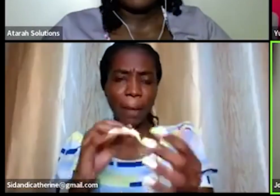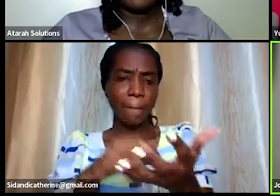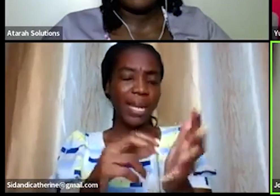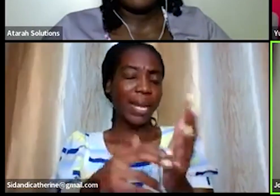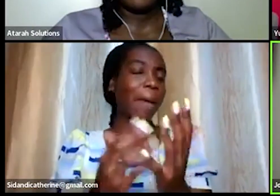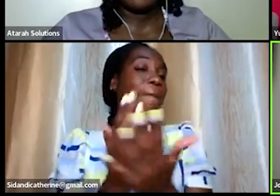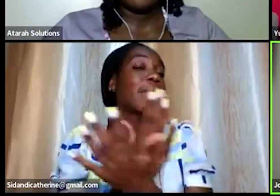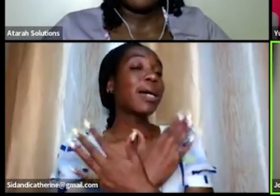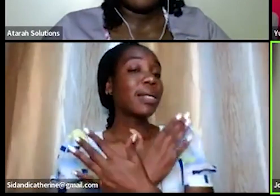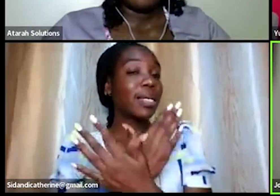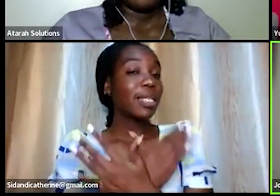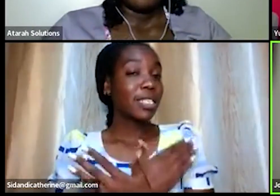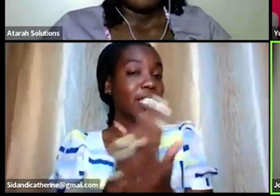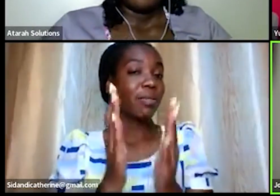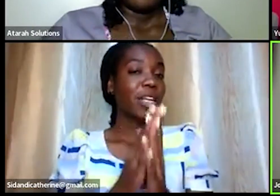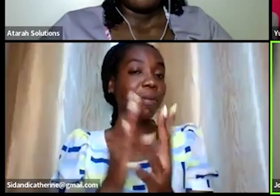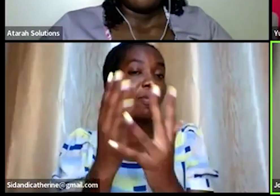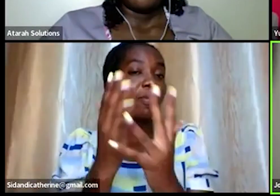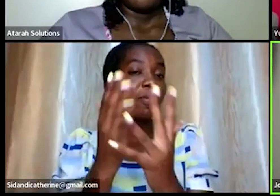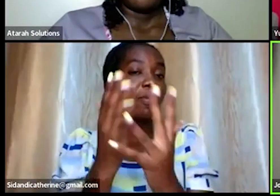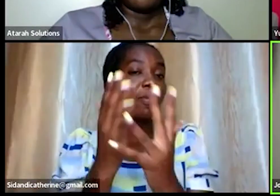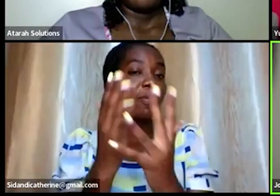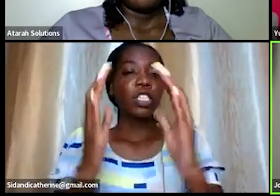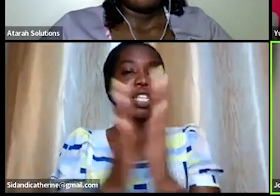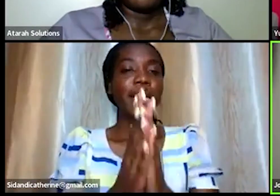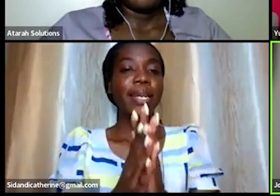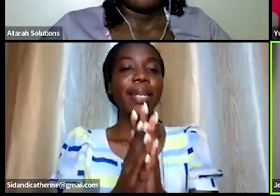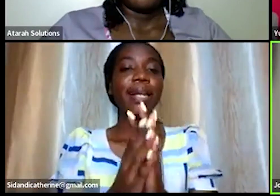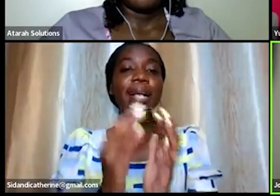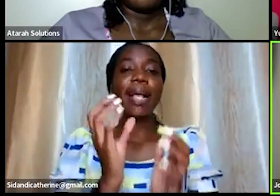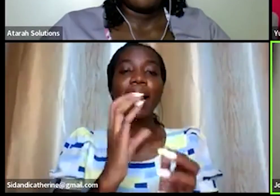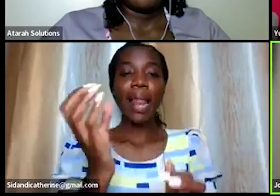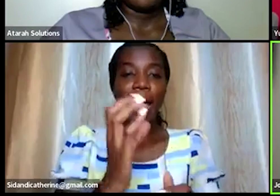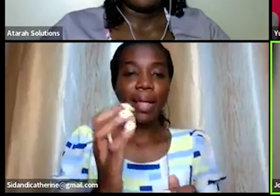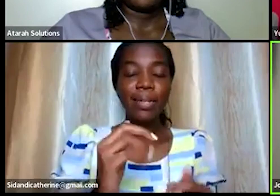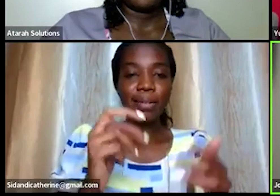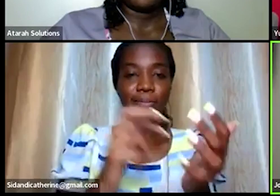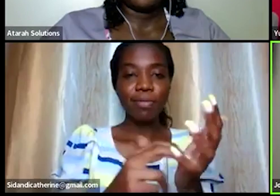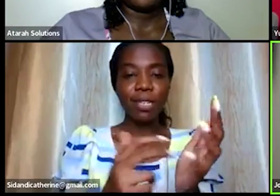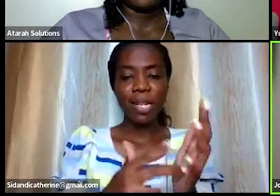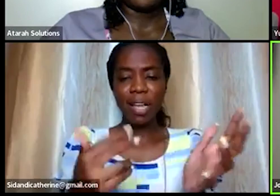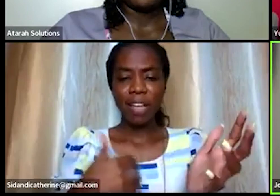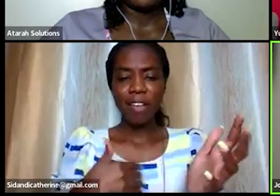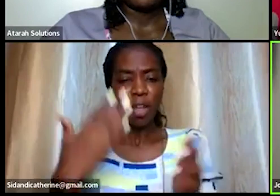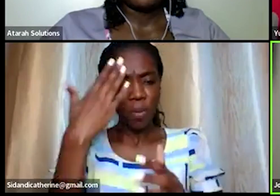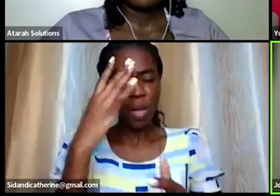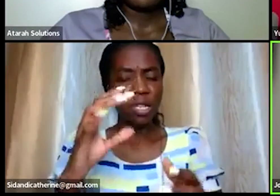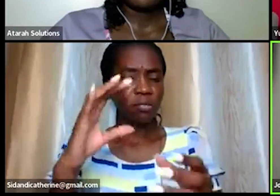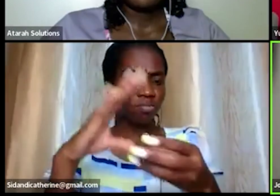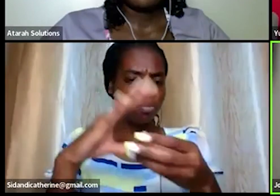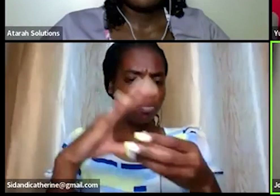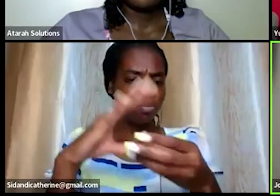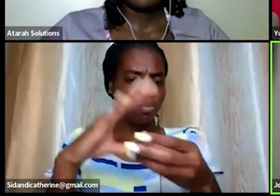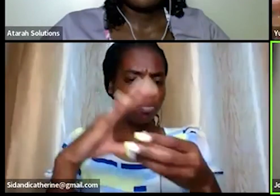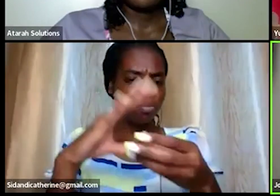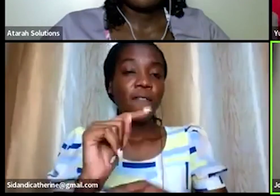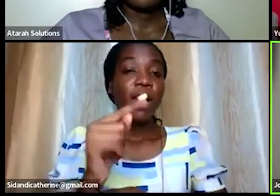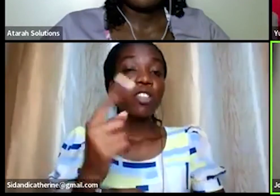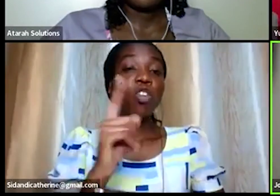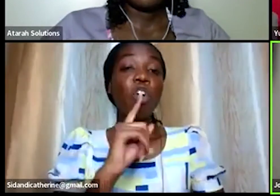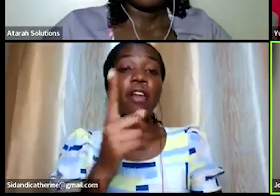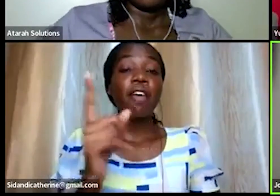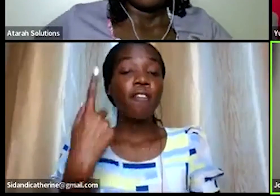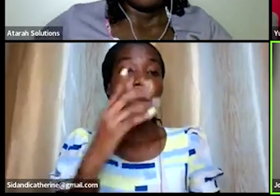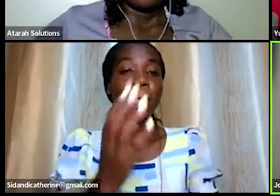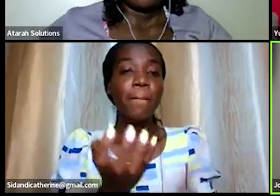between the coach and the client, in which a heightened state of awareness is created. So the first order of business is you want to